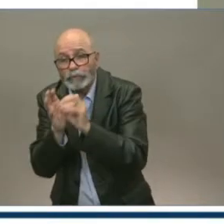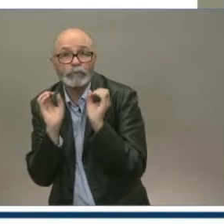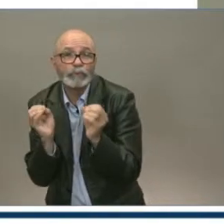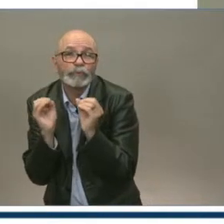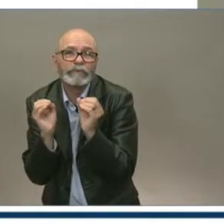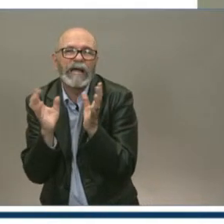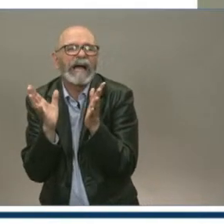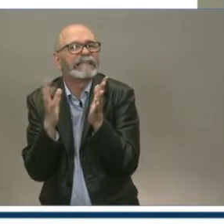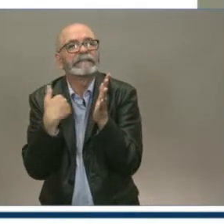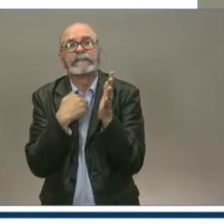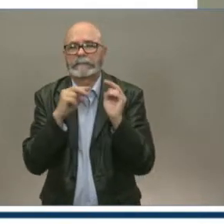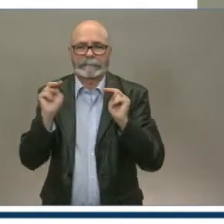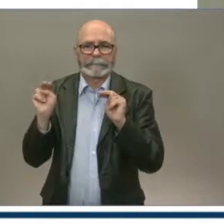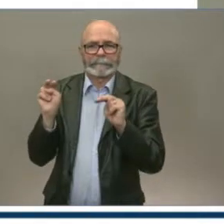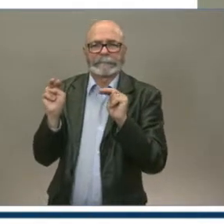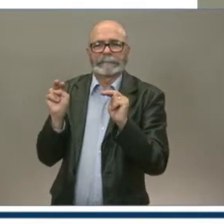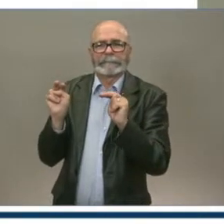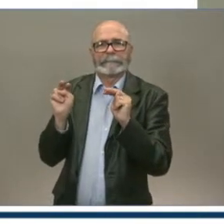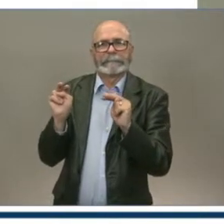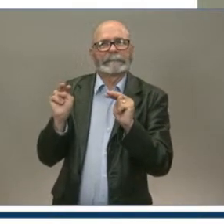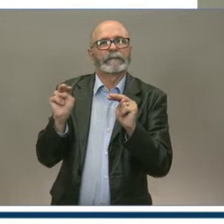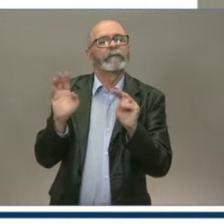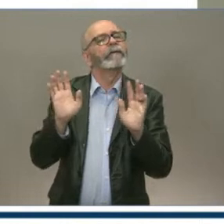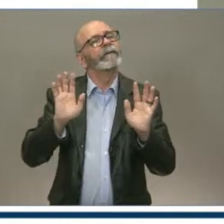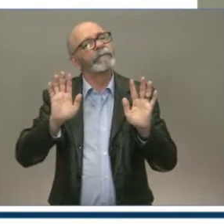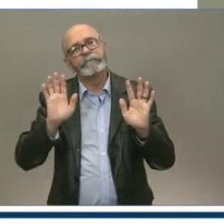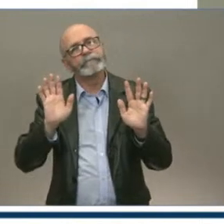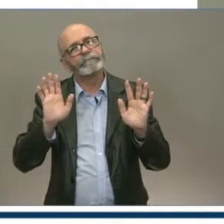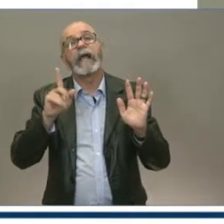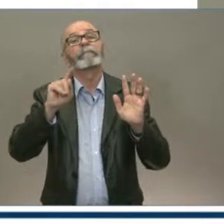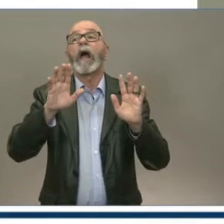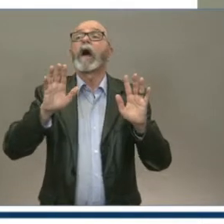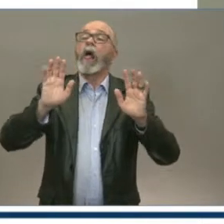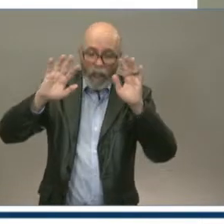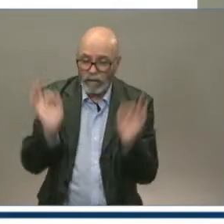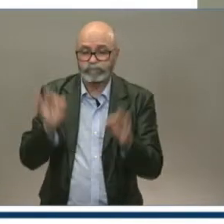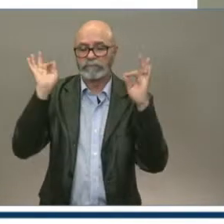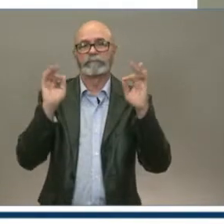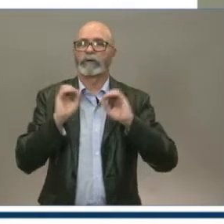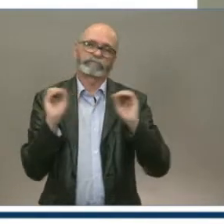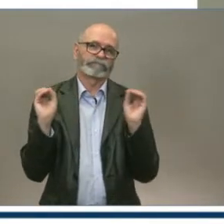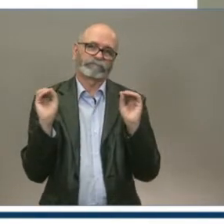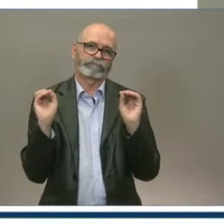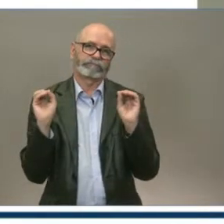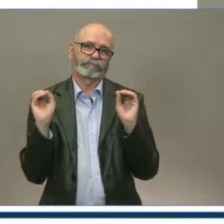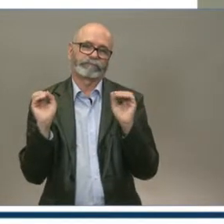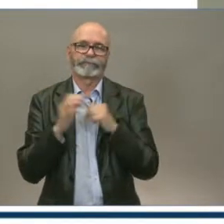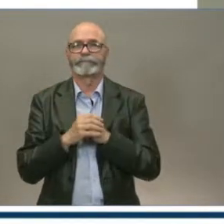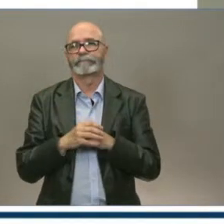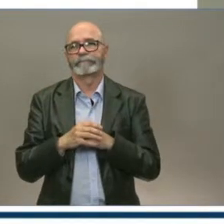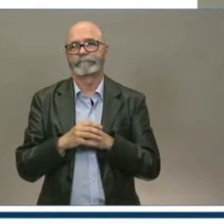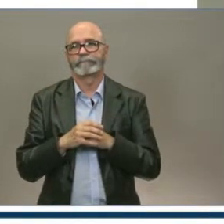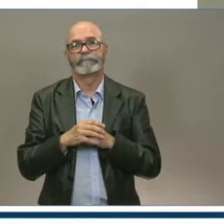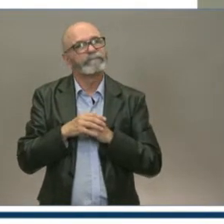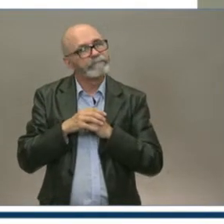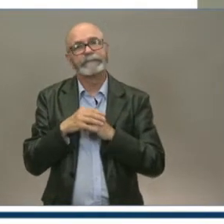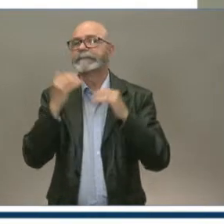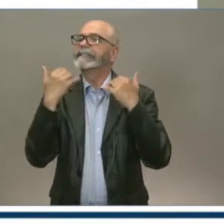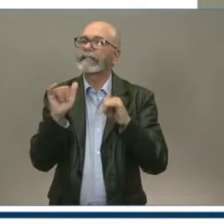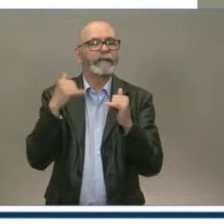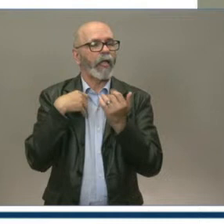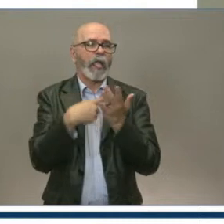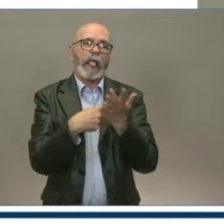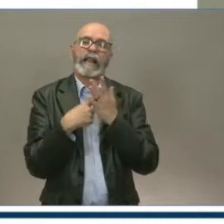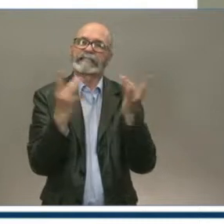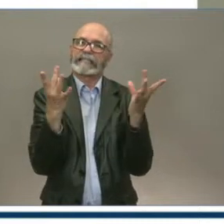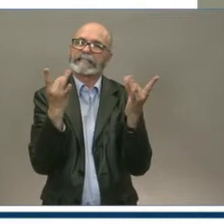these public health measures. There's been no final decisions made on that. This is a very active space of